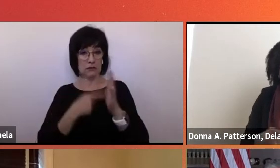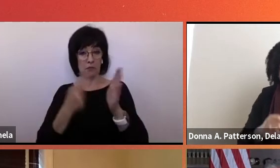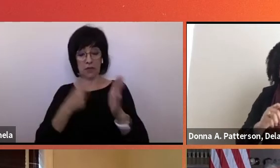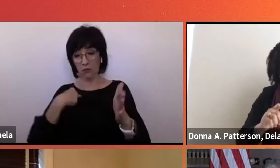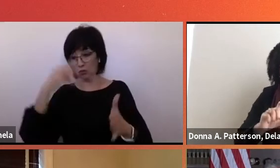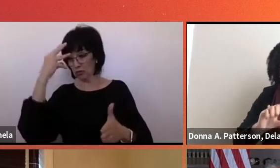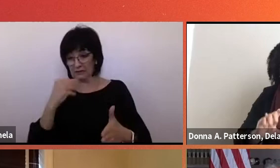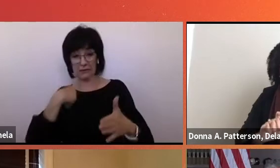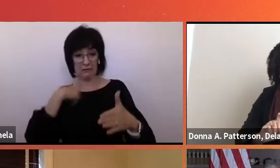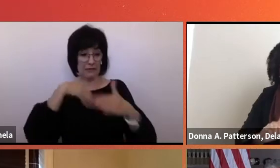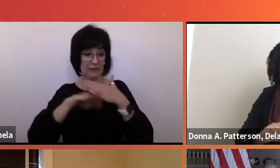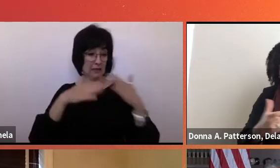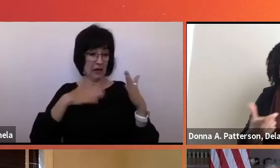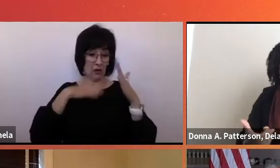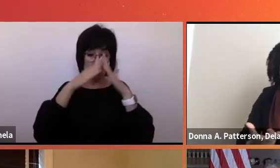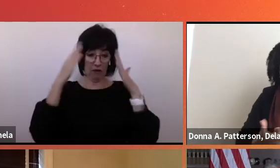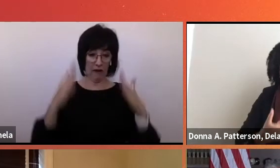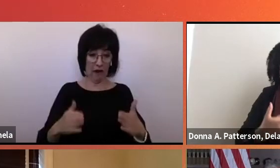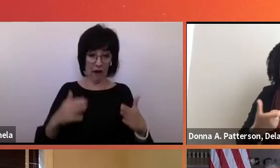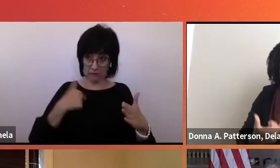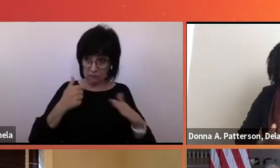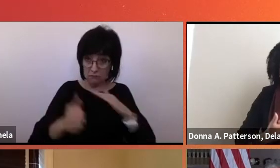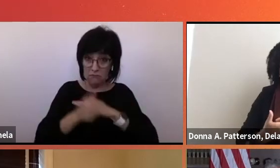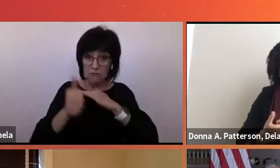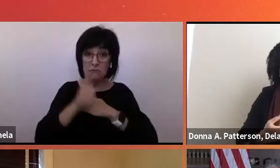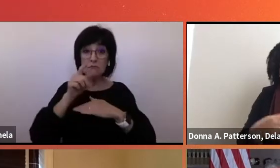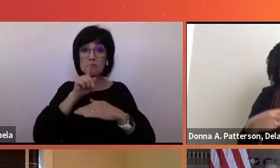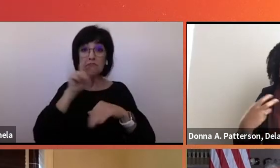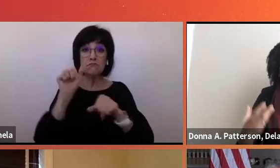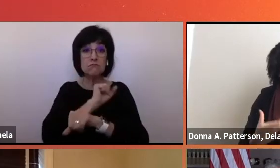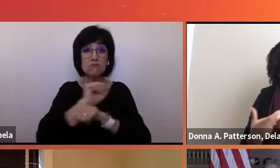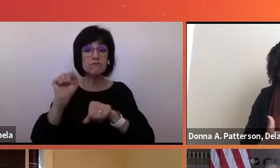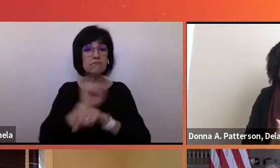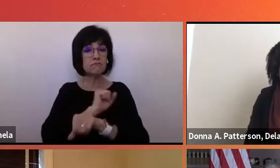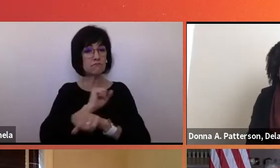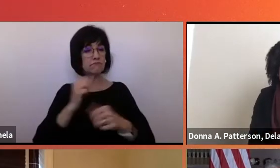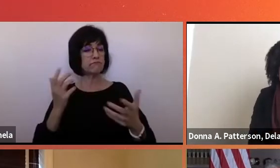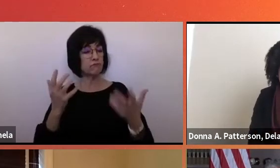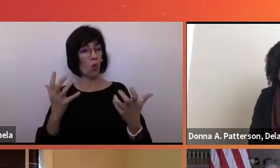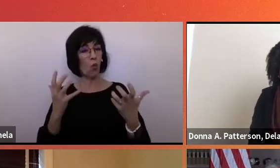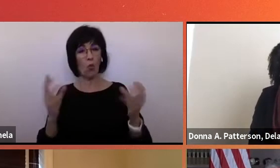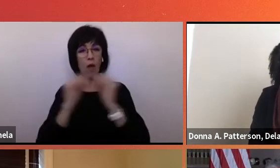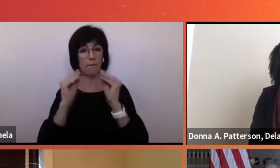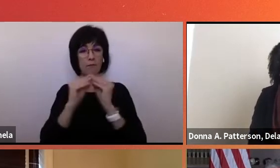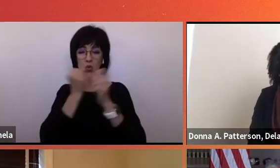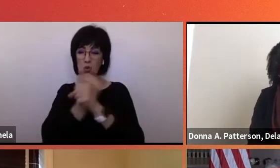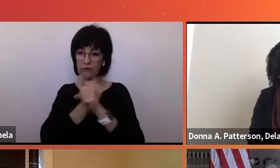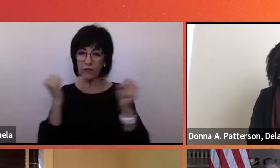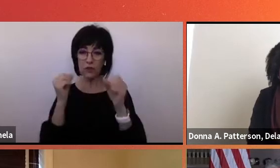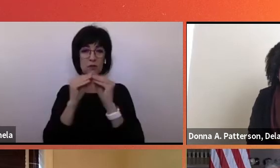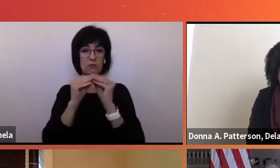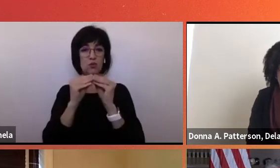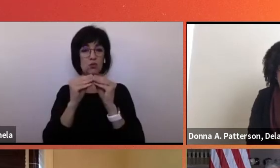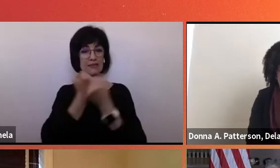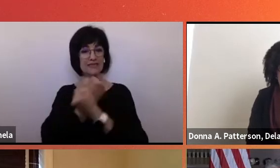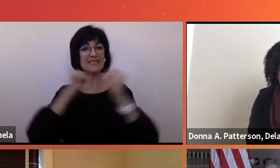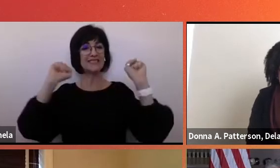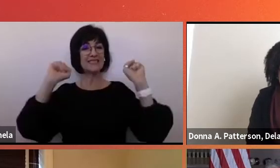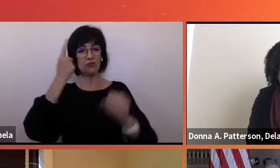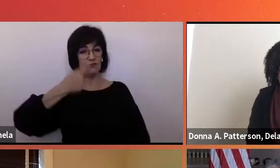things. And so really just kind of taking a hold of what that means and bringing it into 2020 in a new way.